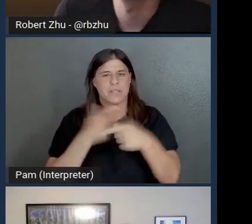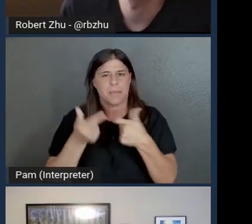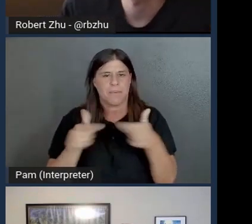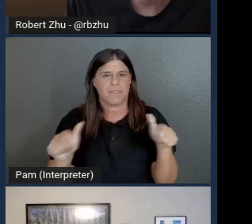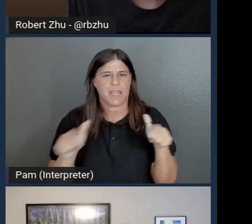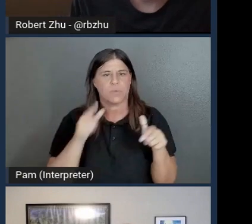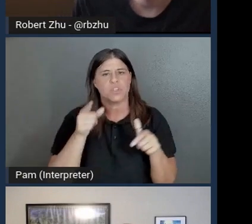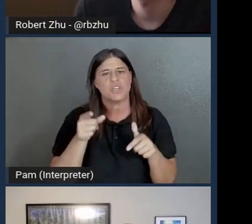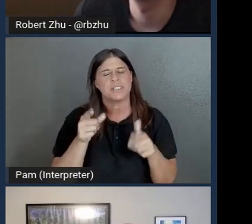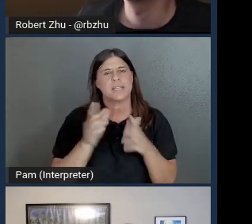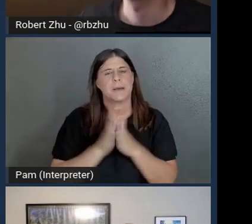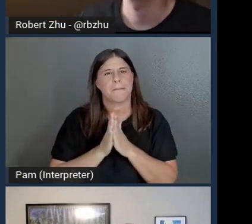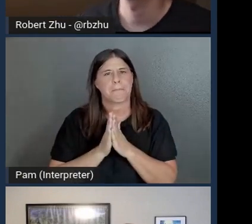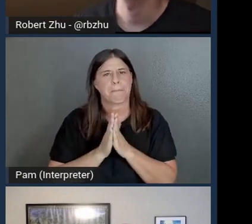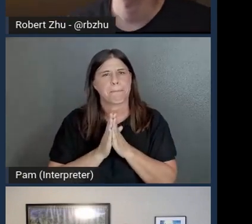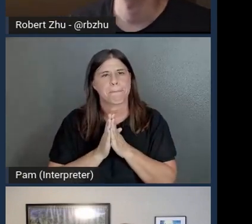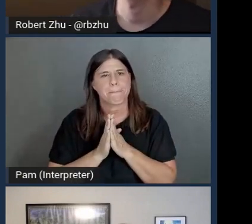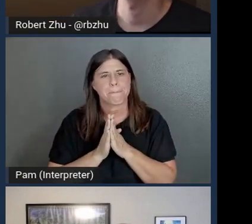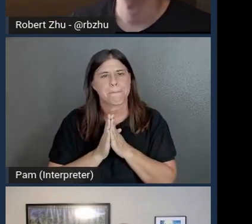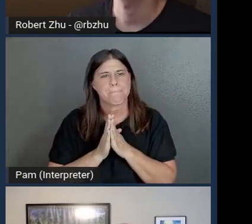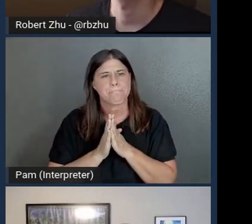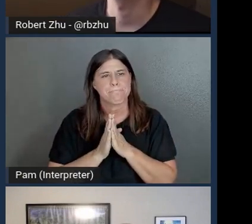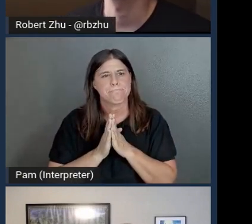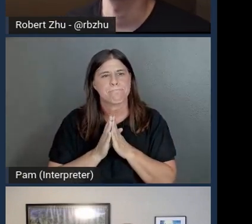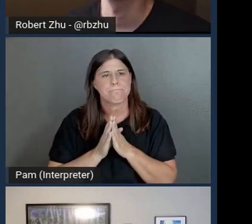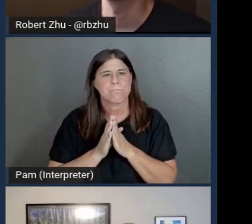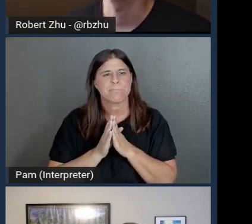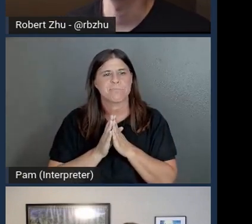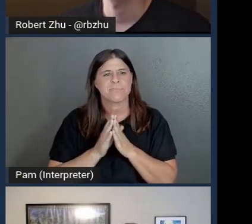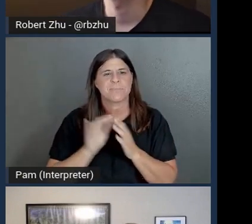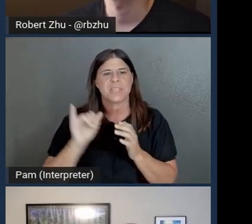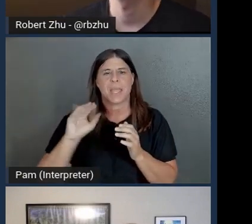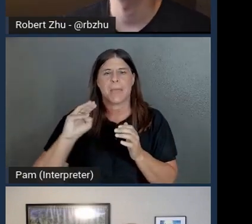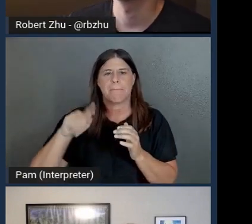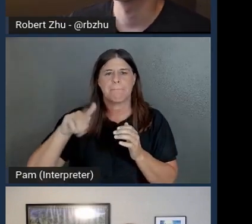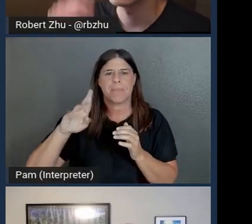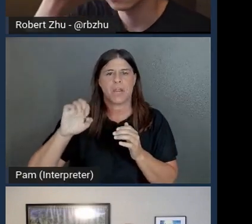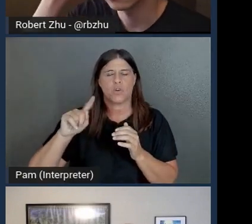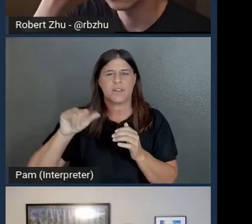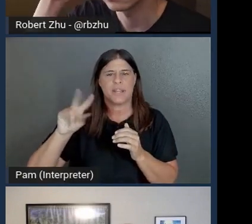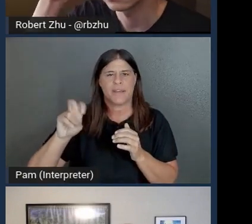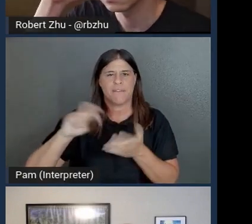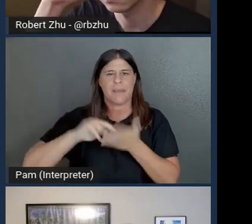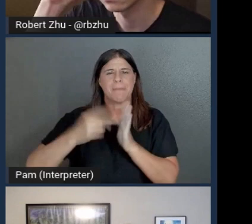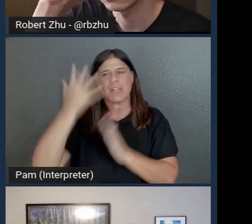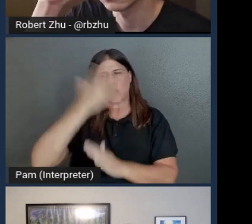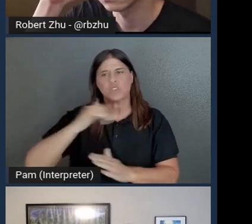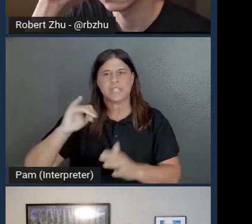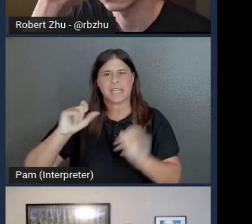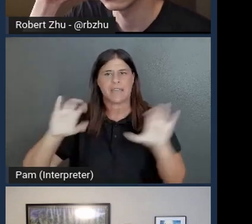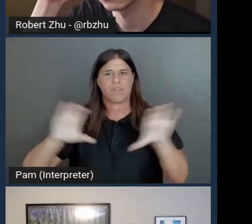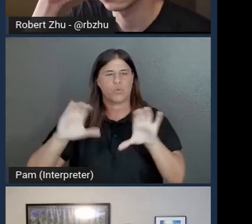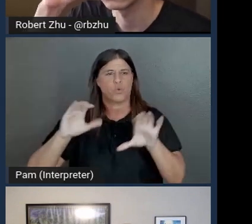is an imperative query language. Looks a lot like programming. If you're familiar with